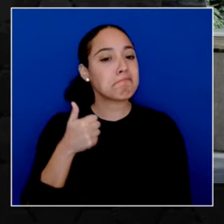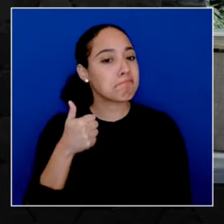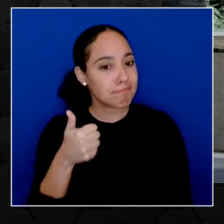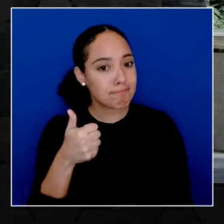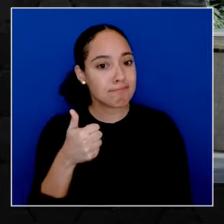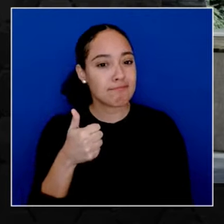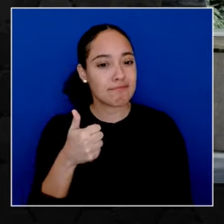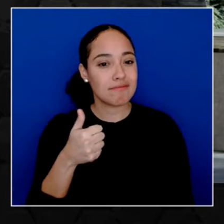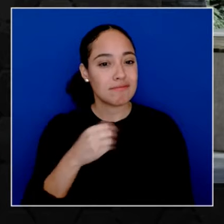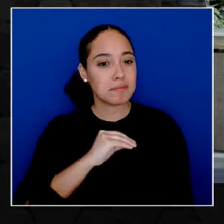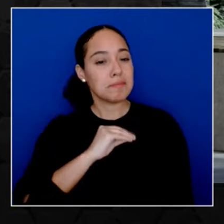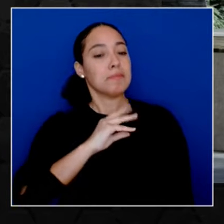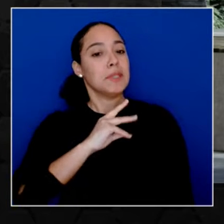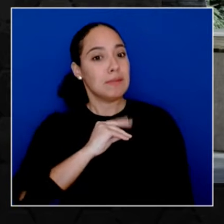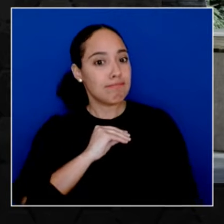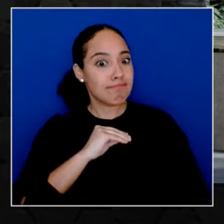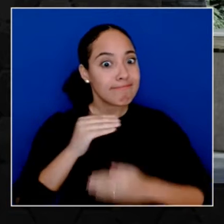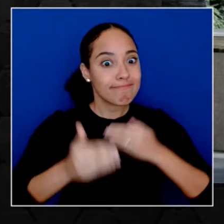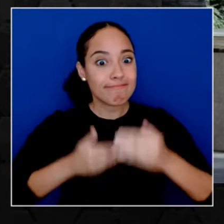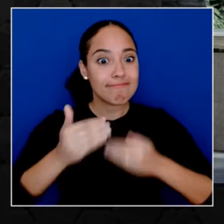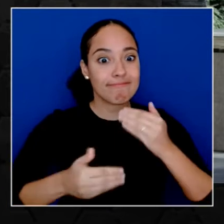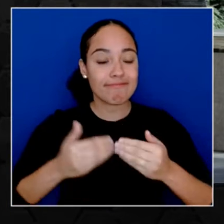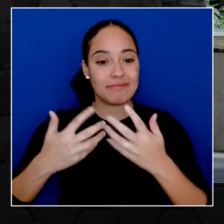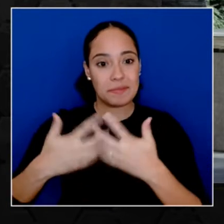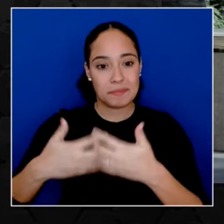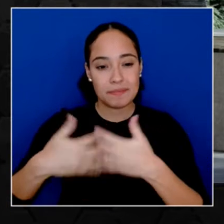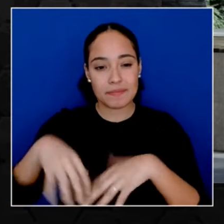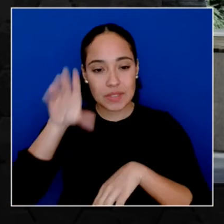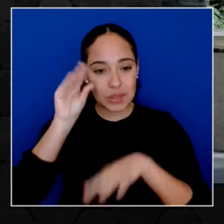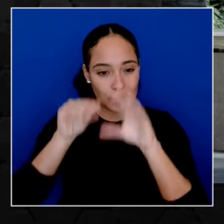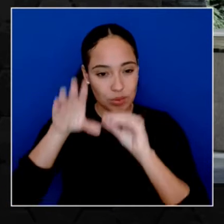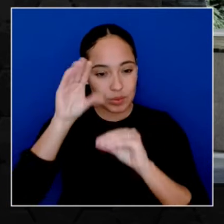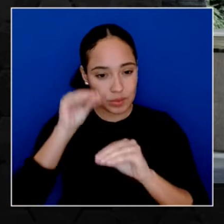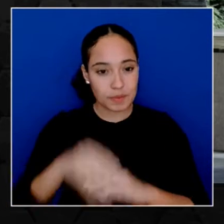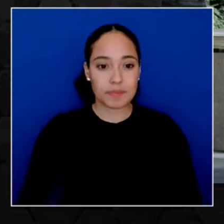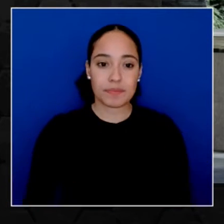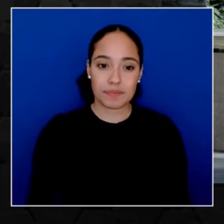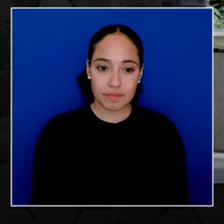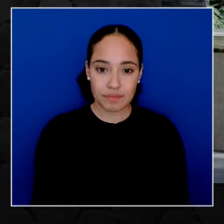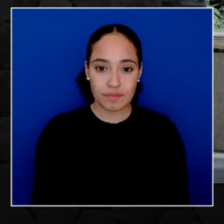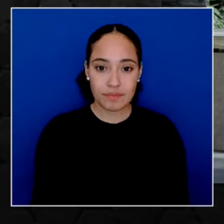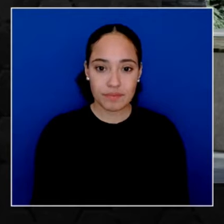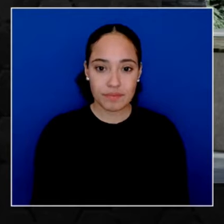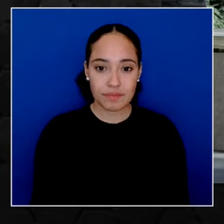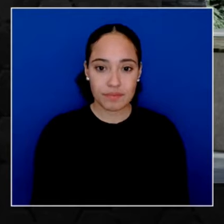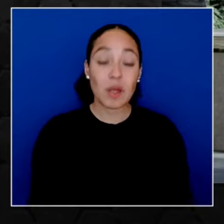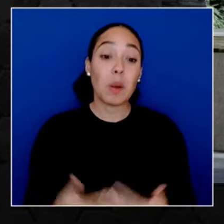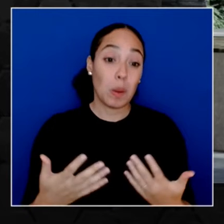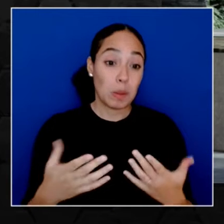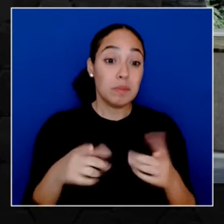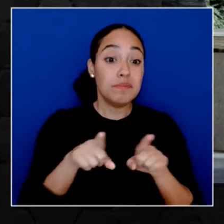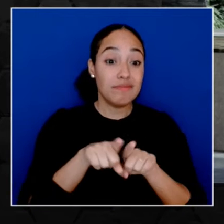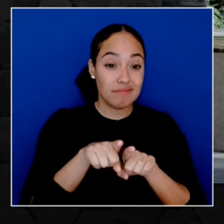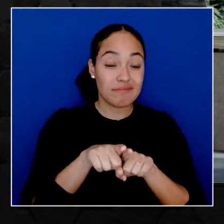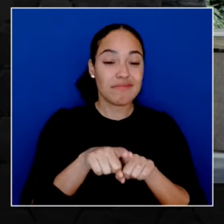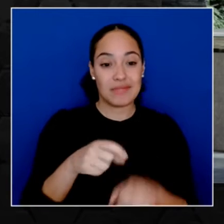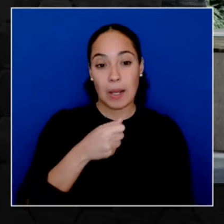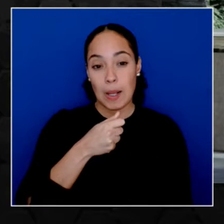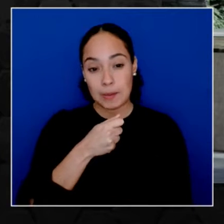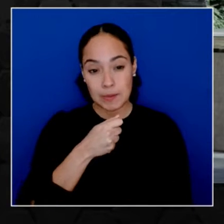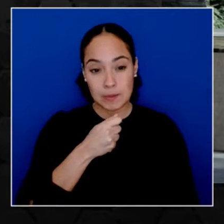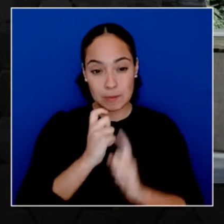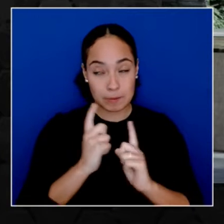sparked my interest in machine learning in the start. And I also watched a nice podcast by Ian Goodfellow. I'm